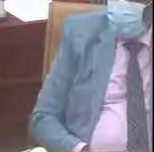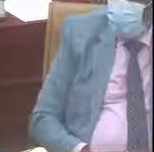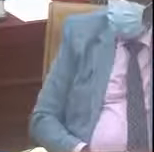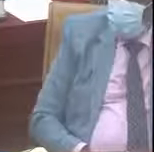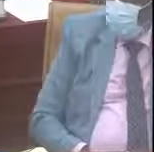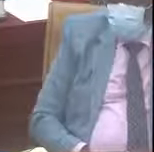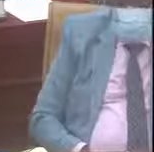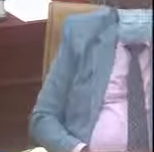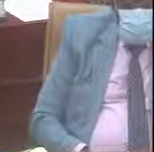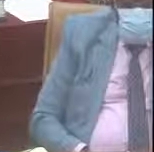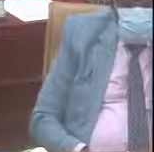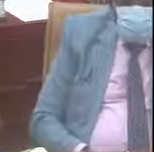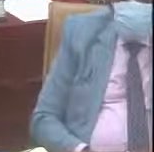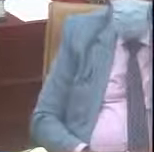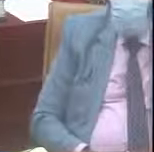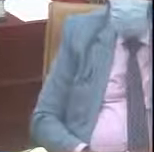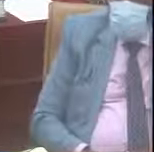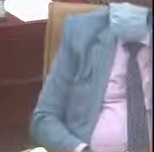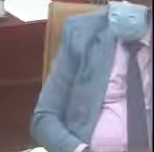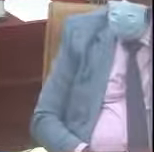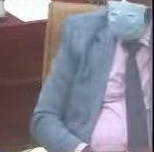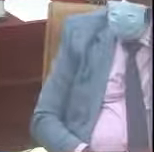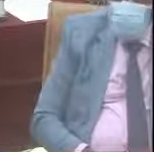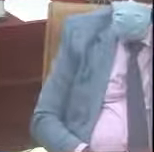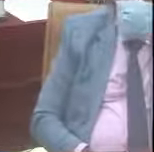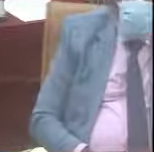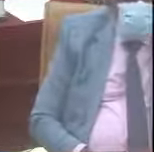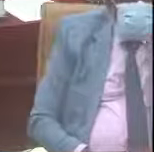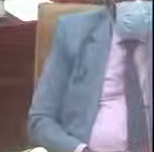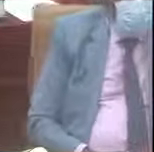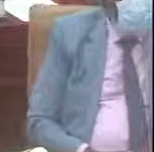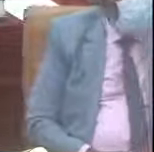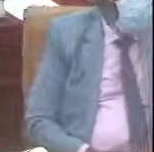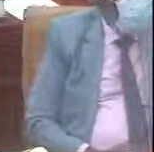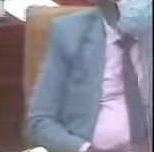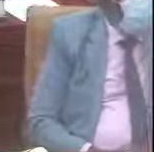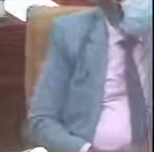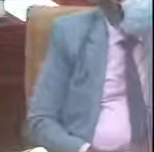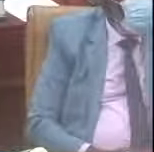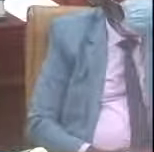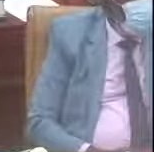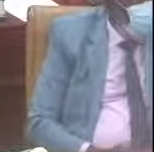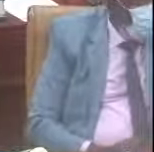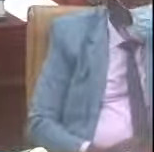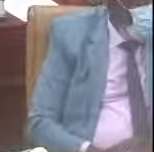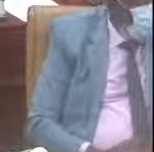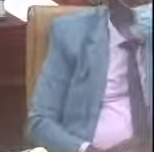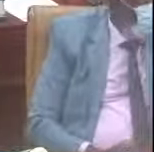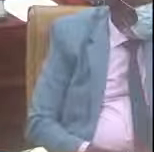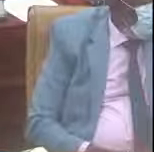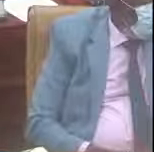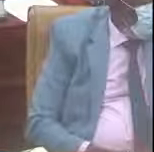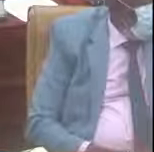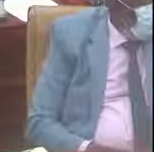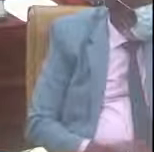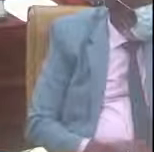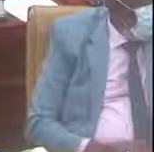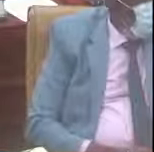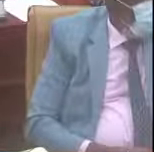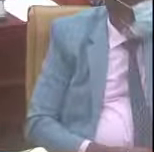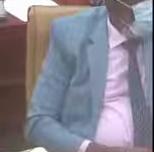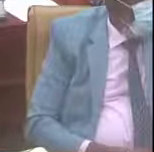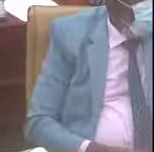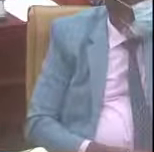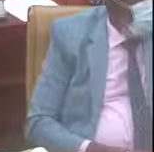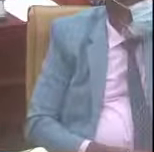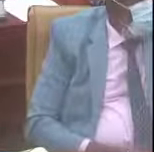unlucky, what happens to you? So, Minister, juvenile football and juvenile soccer across